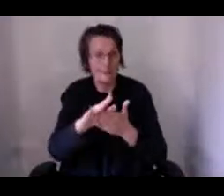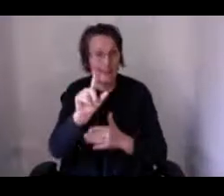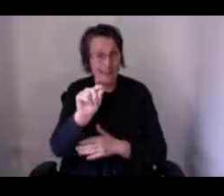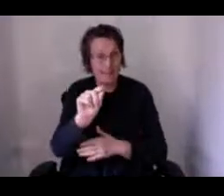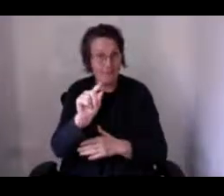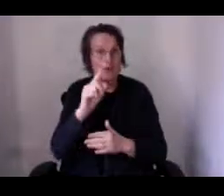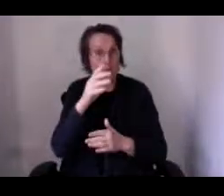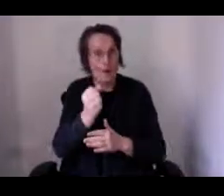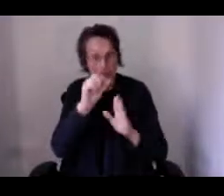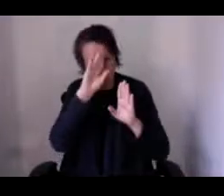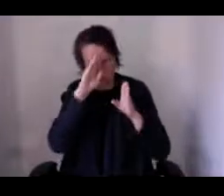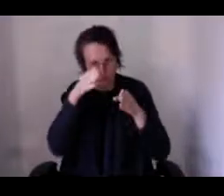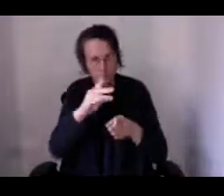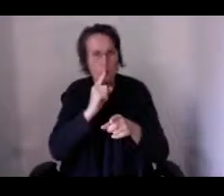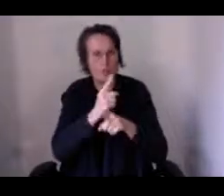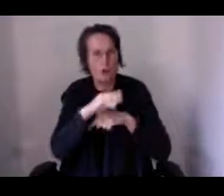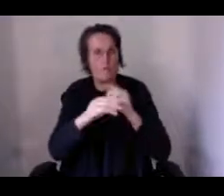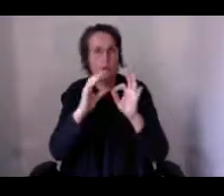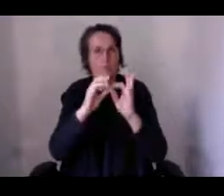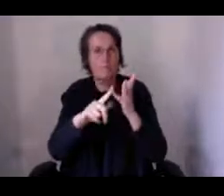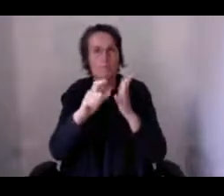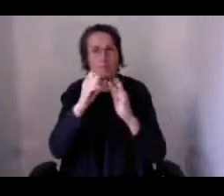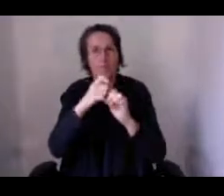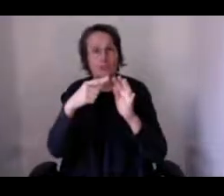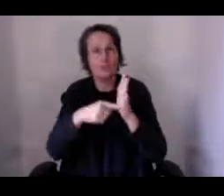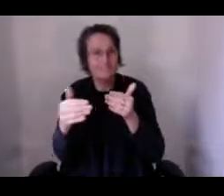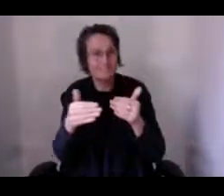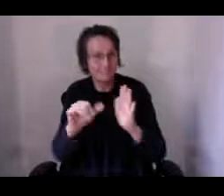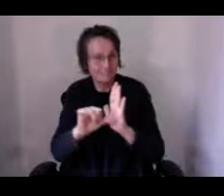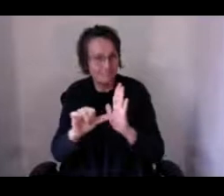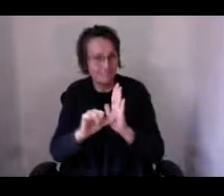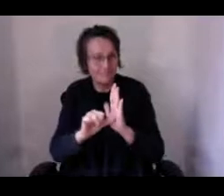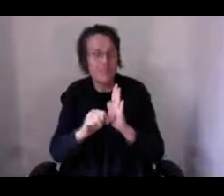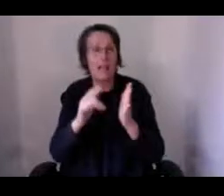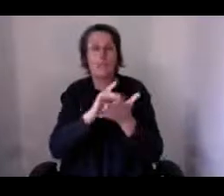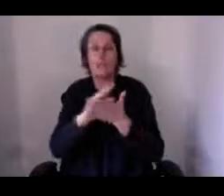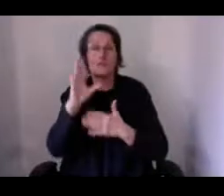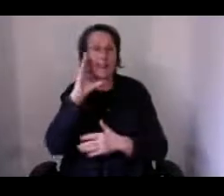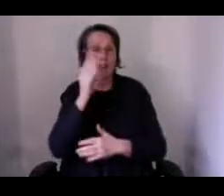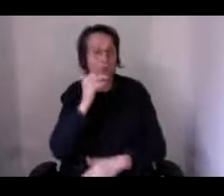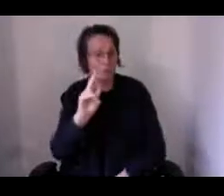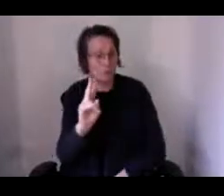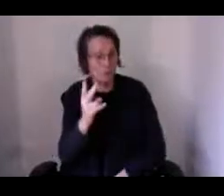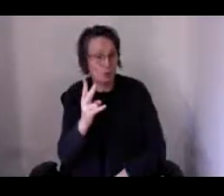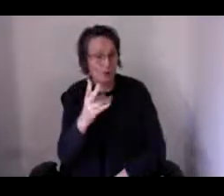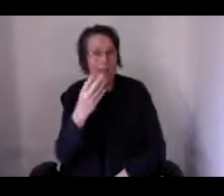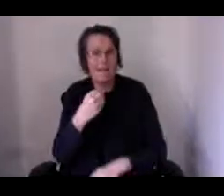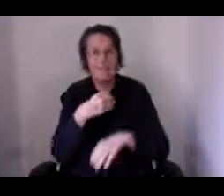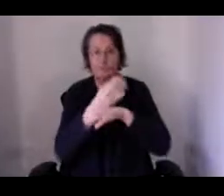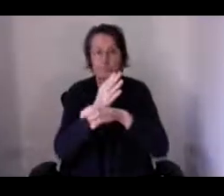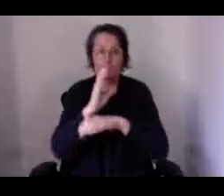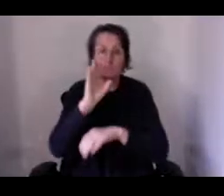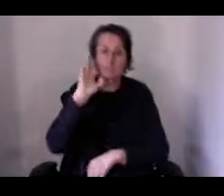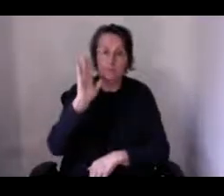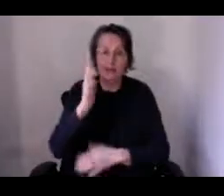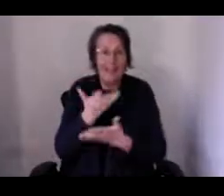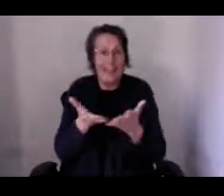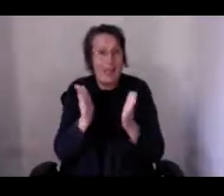dedicated to completing a budget. And on Thursday in the afternoon at 2 o'clock, there's a webinar that will look at how to submit